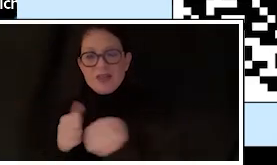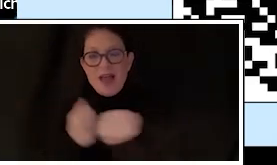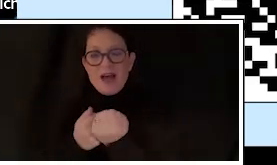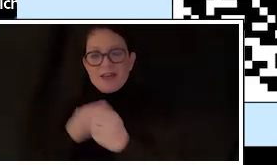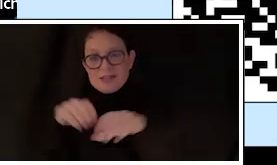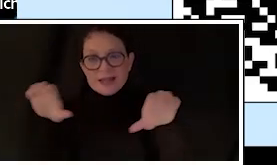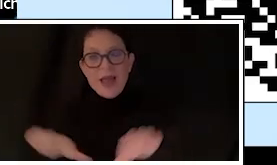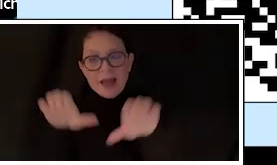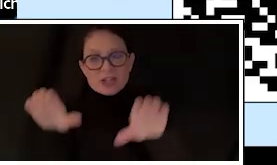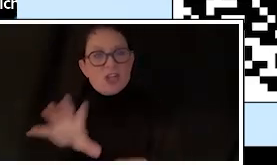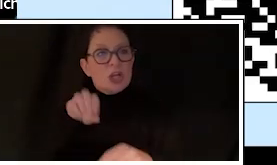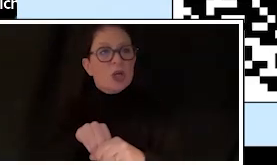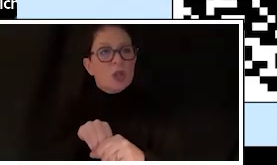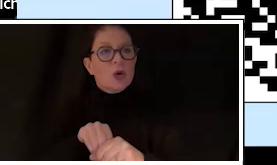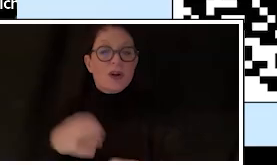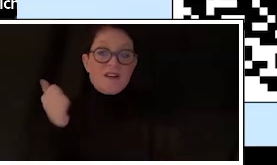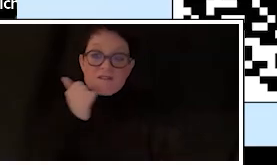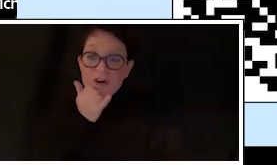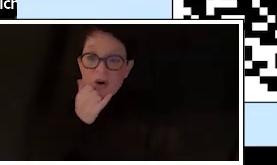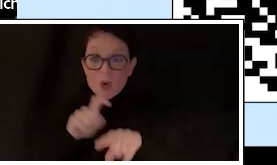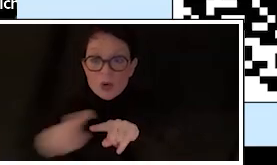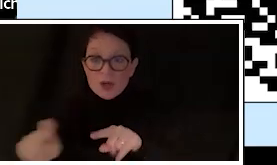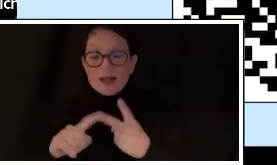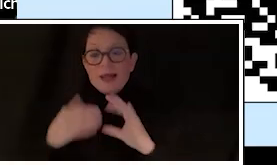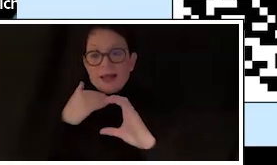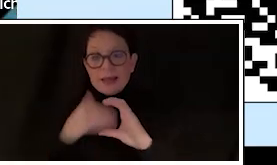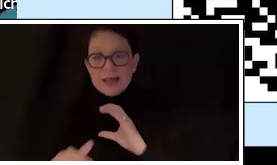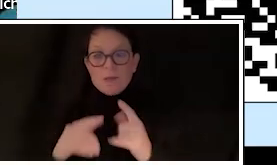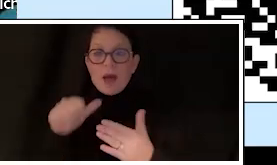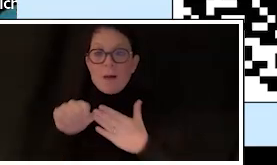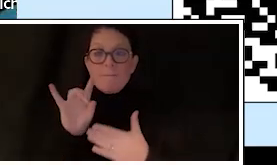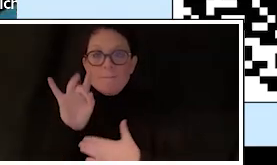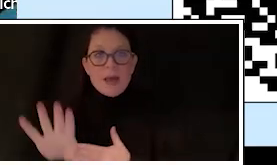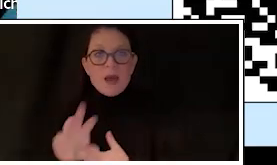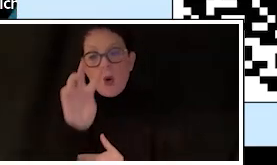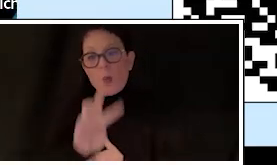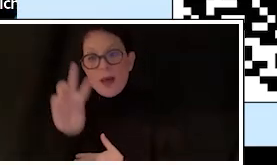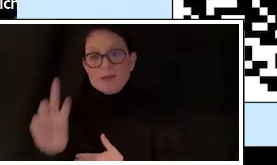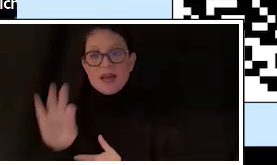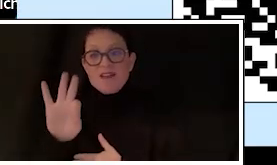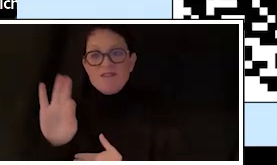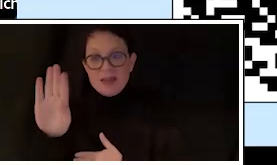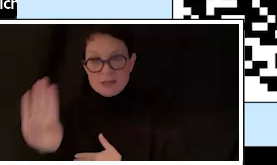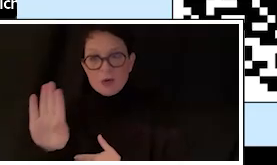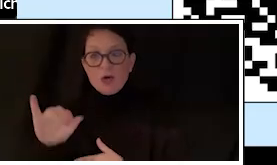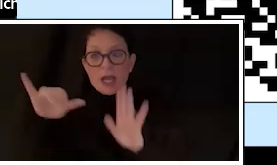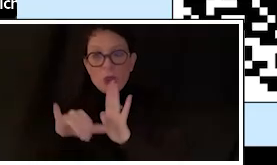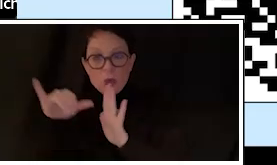Action, which include by telephone, email, snail mail, our website, Facebook, and